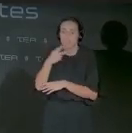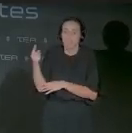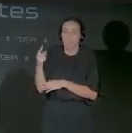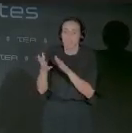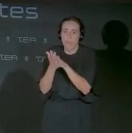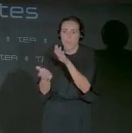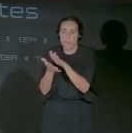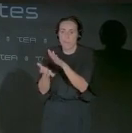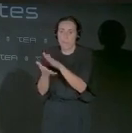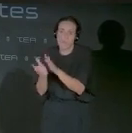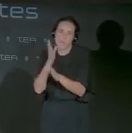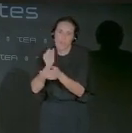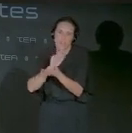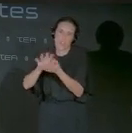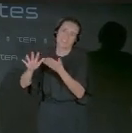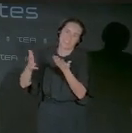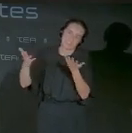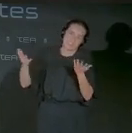here.